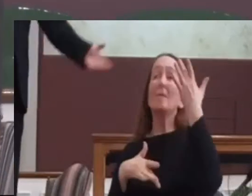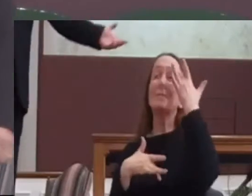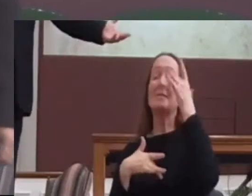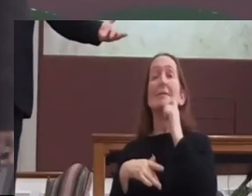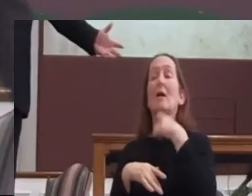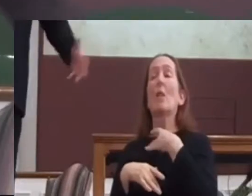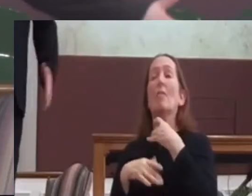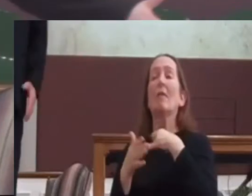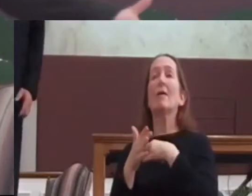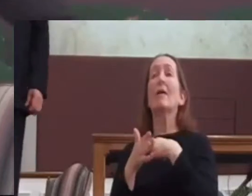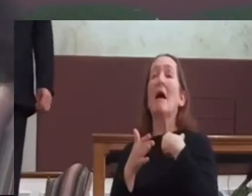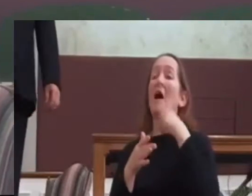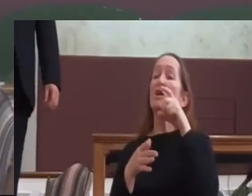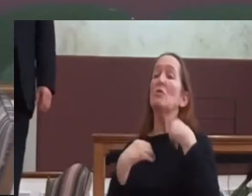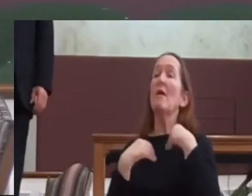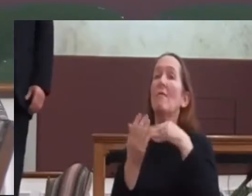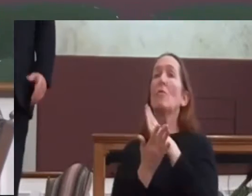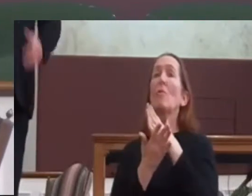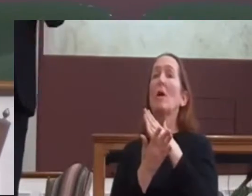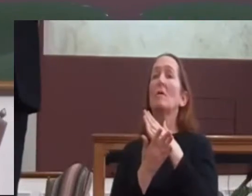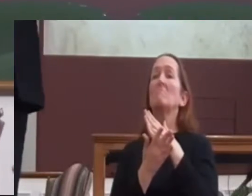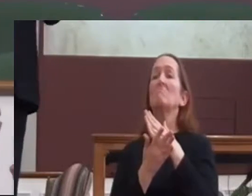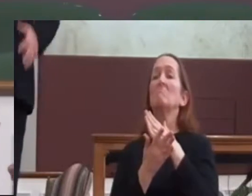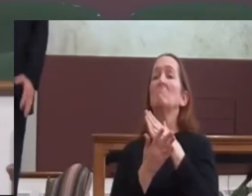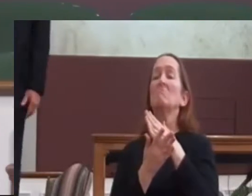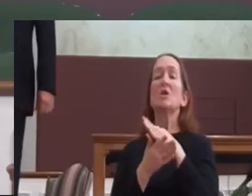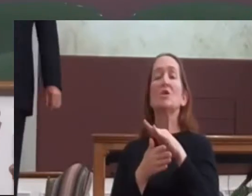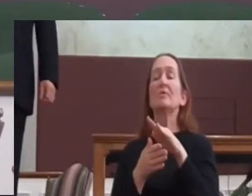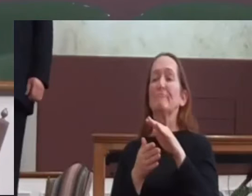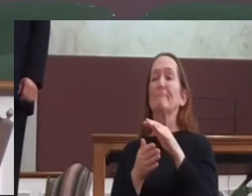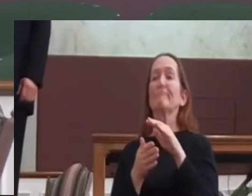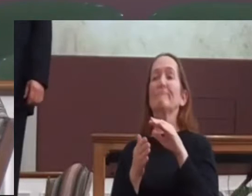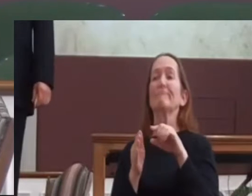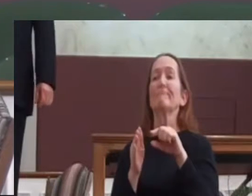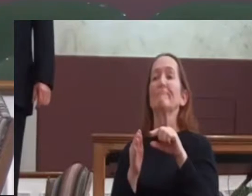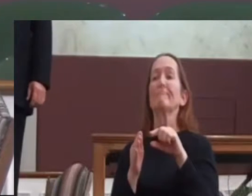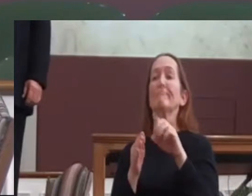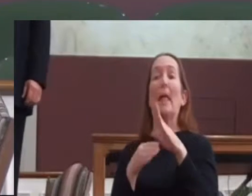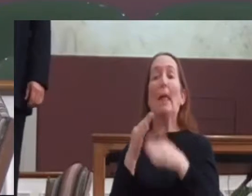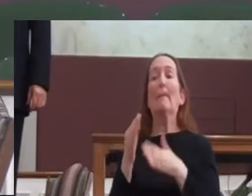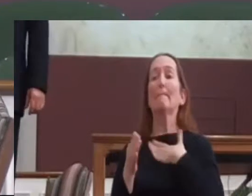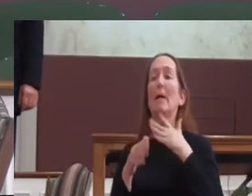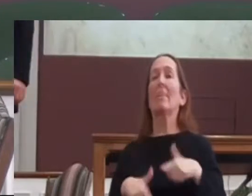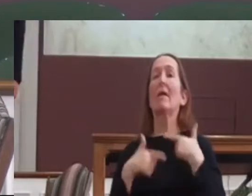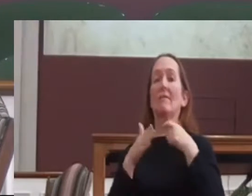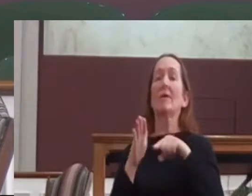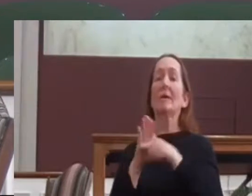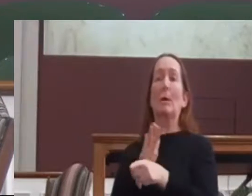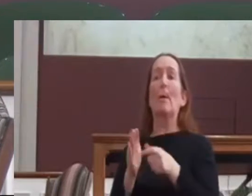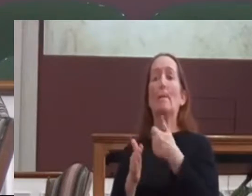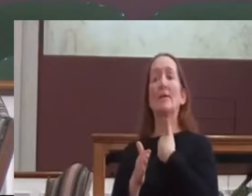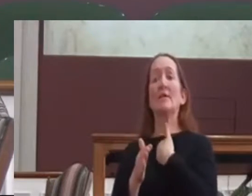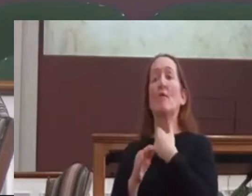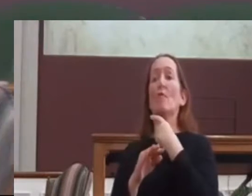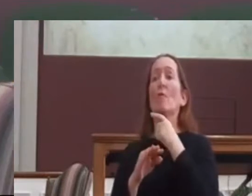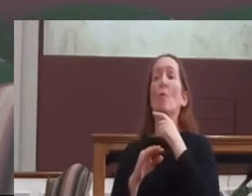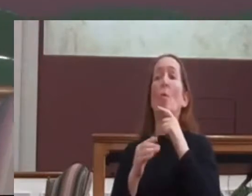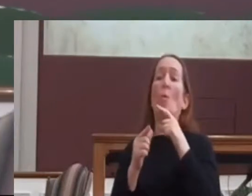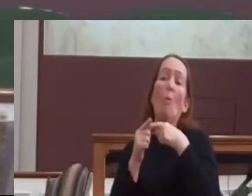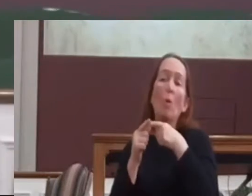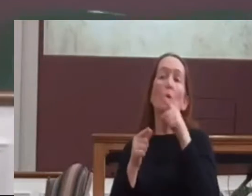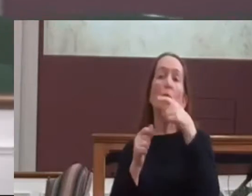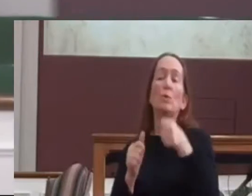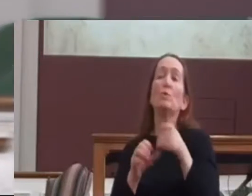to the point of, I've got a disease and it's uncomfortable and I don't like it, and I should have the right to just end my life, or you should have the